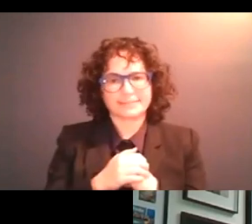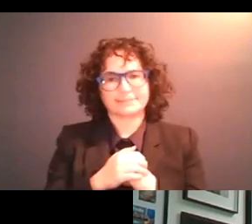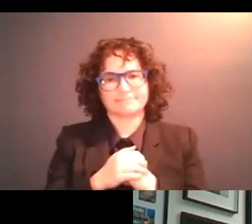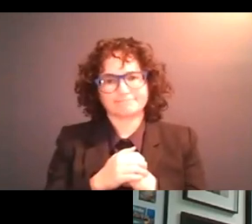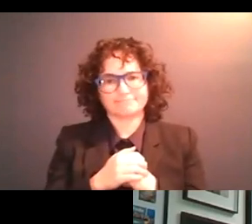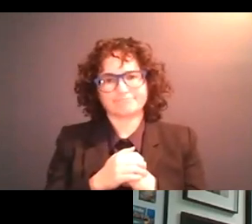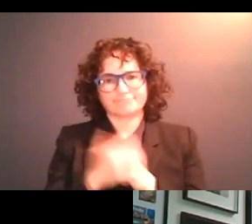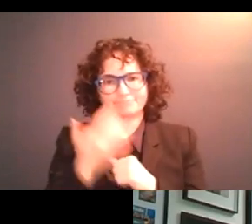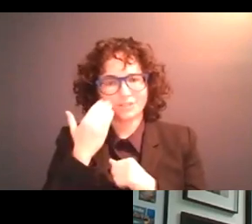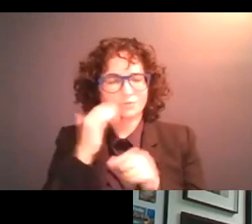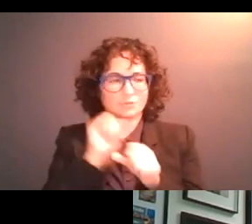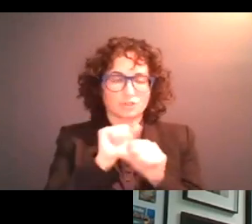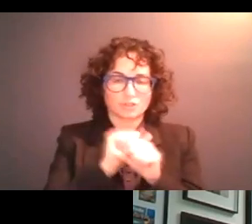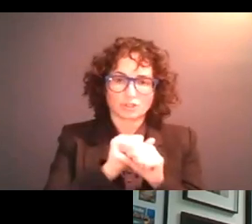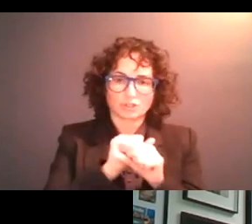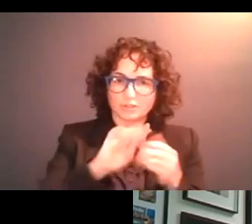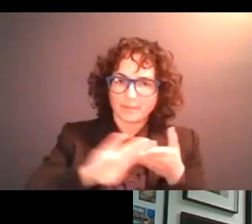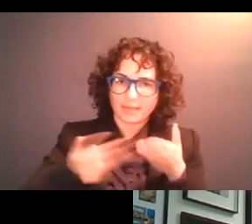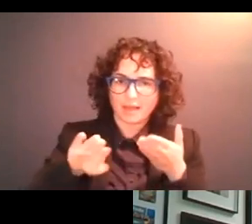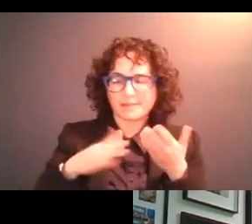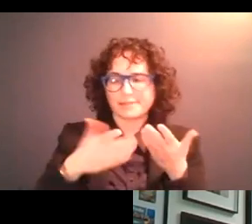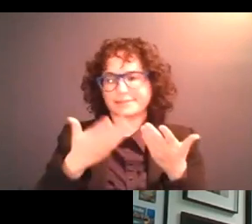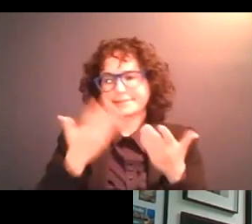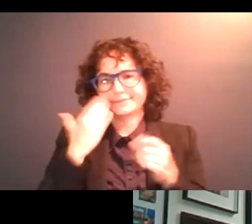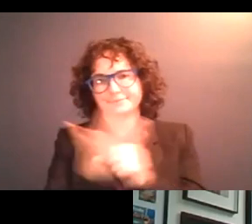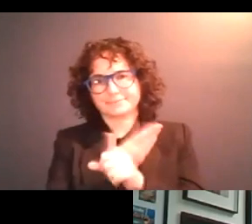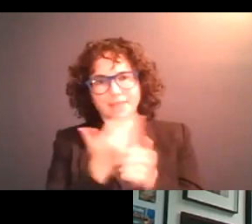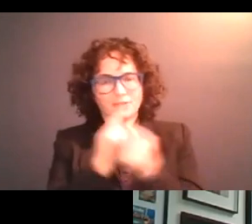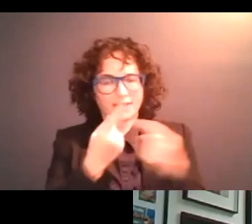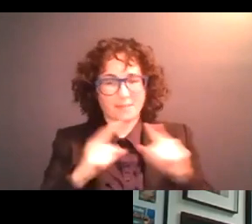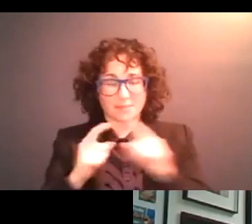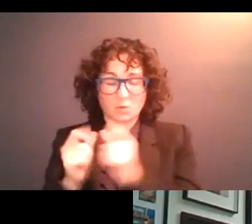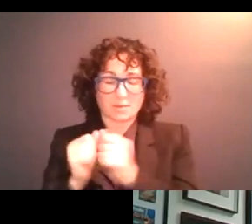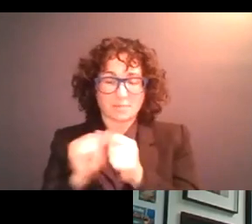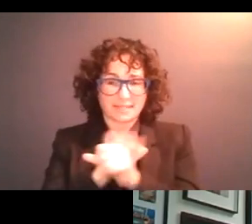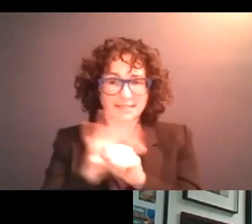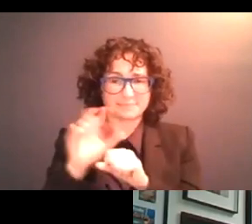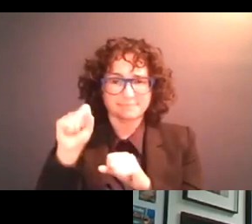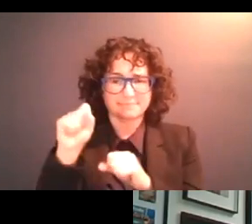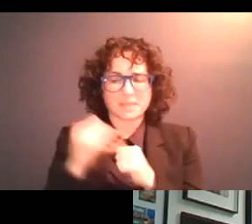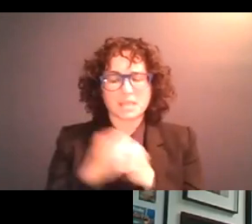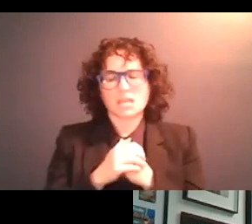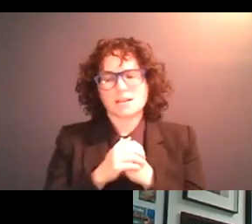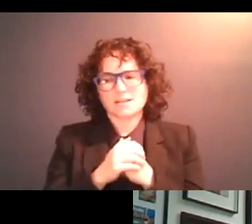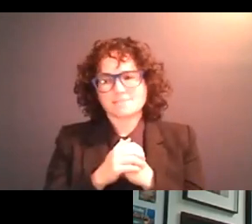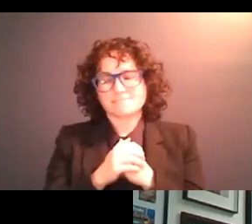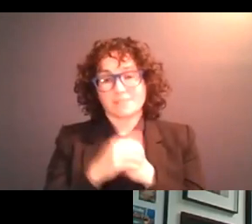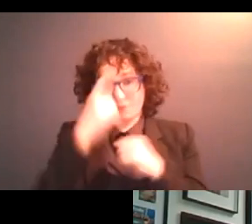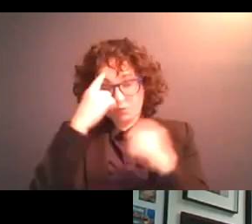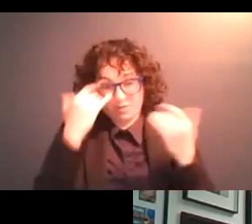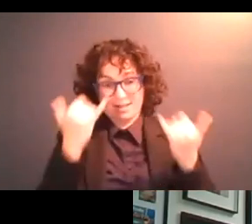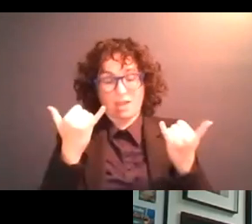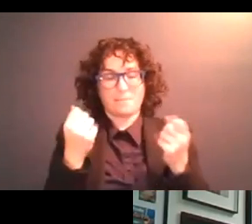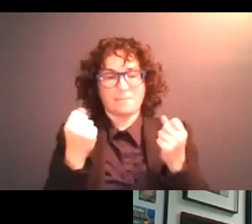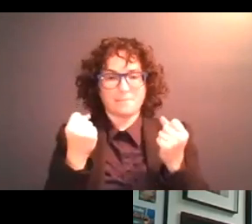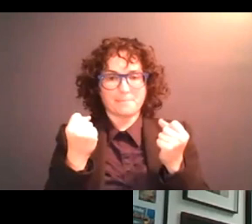job loss as a result of everything going on with the pandemic. At this point in time, a lot of the focus